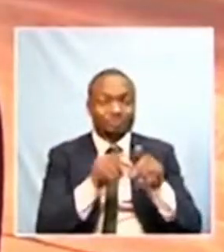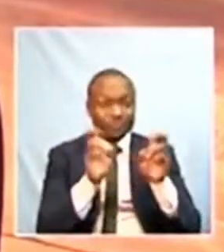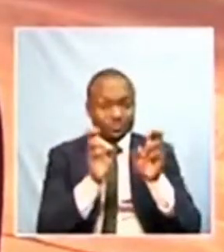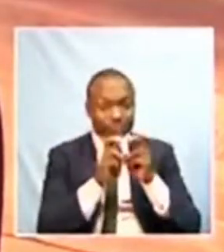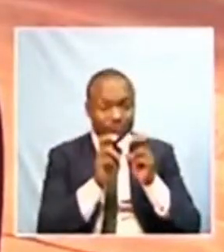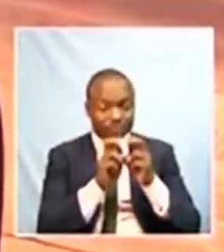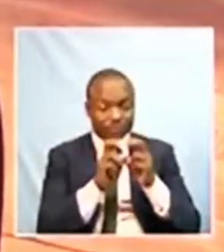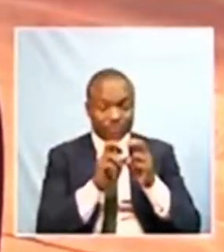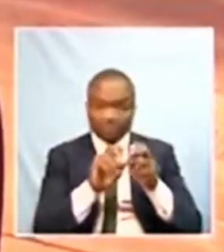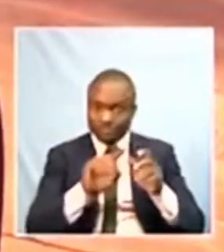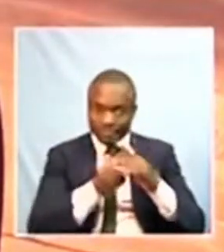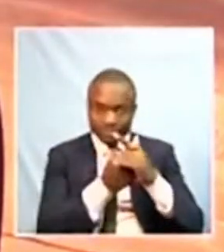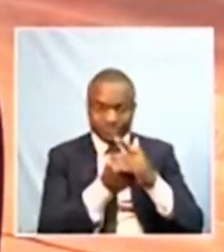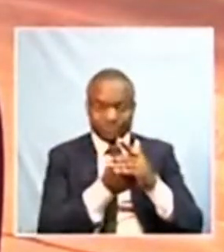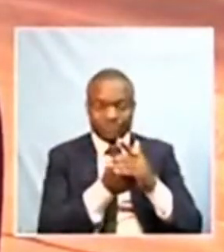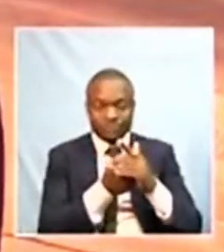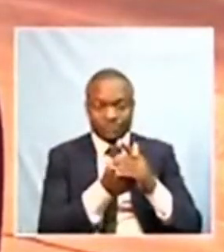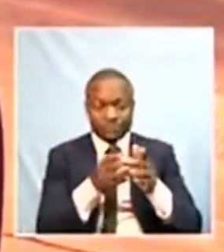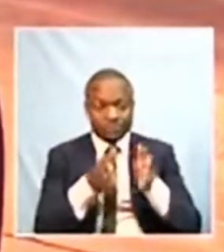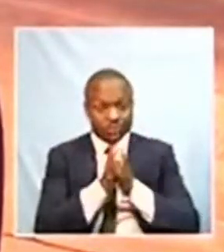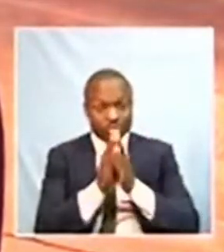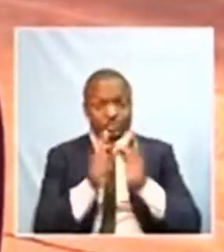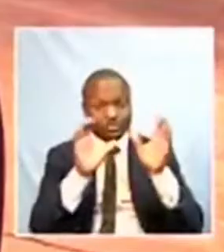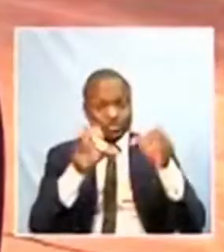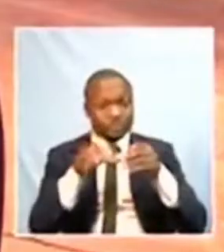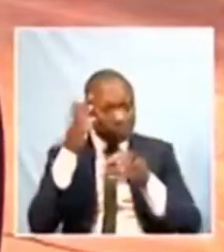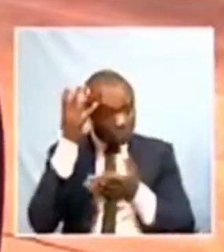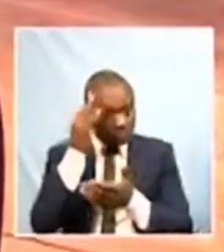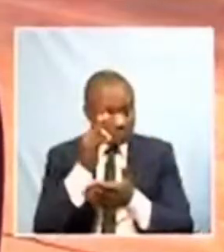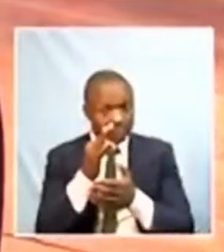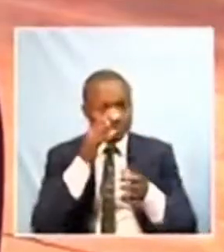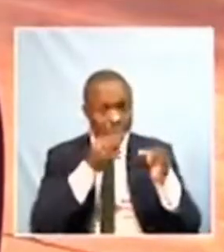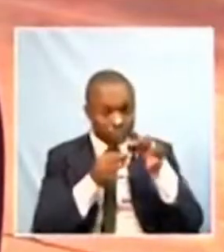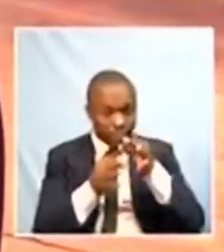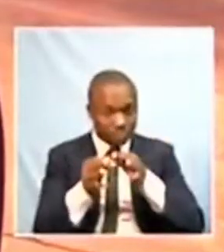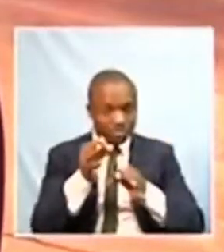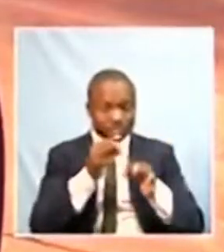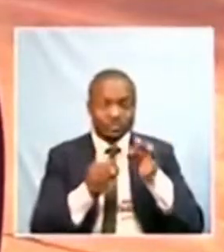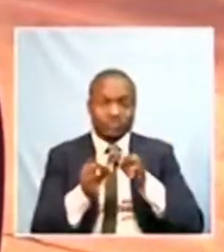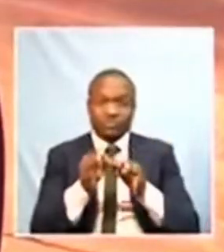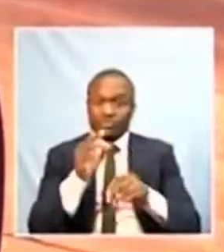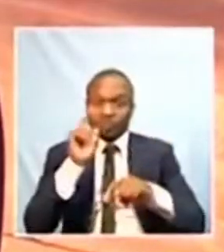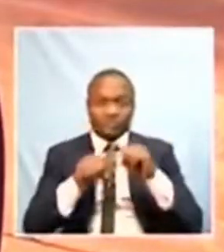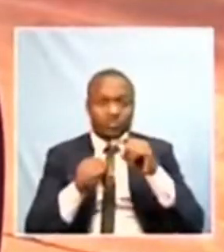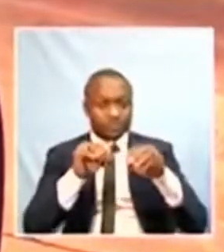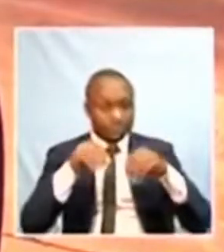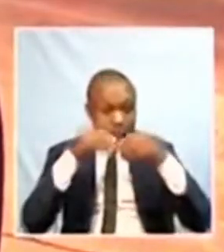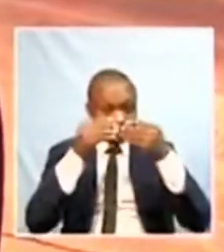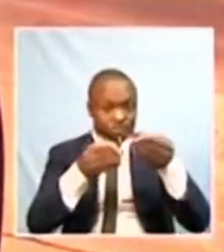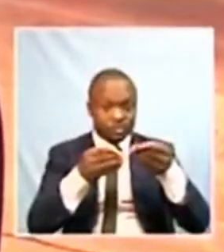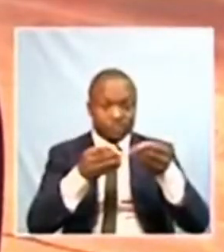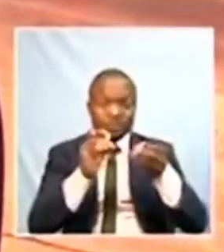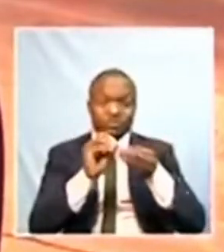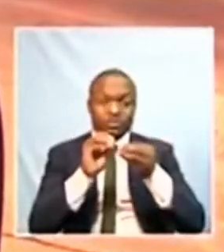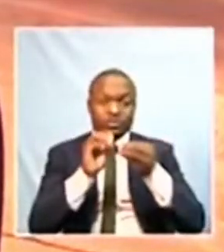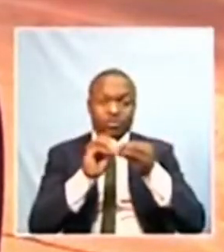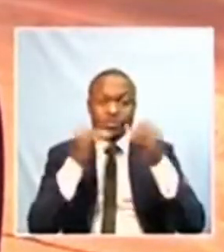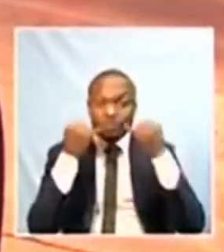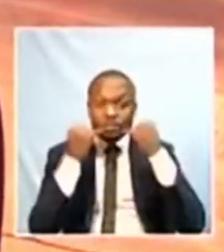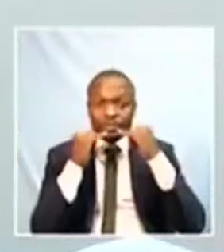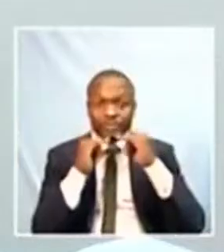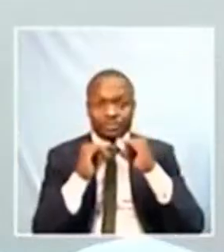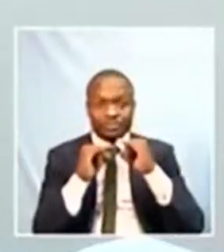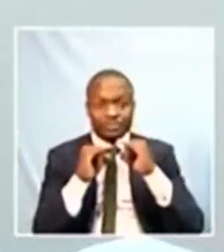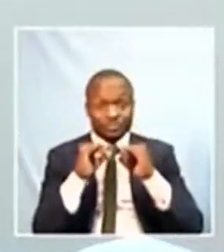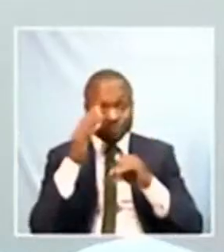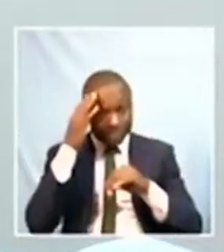contract from the start. Maybe I'll ask the Council Secretary to maybe shed more light. I may not be able to give a much clearer picture.